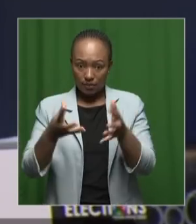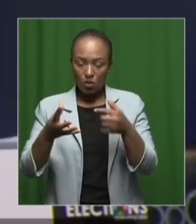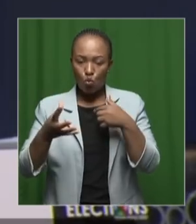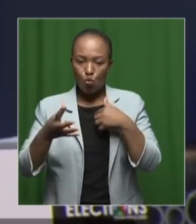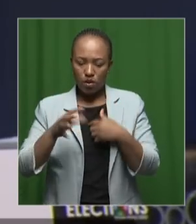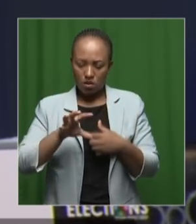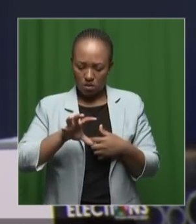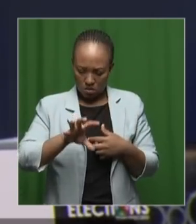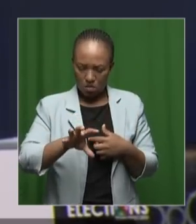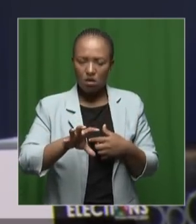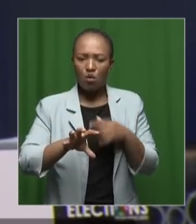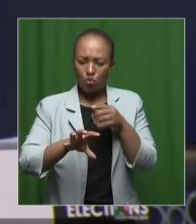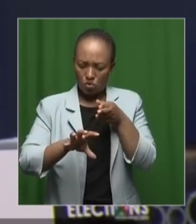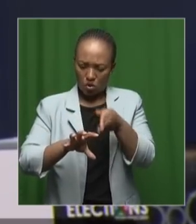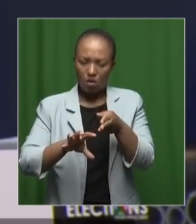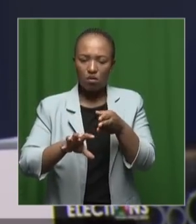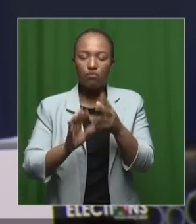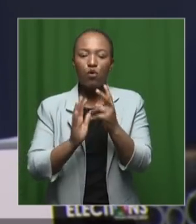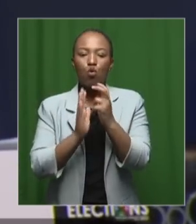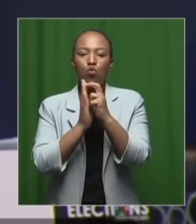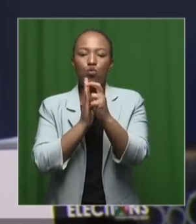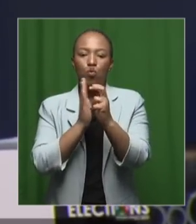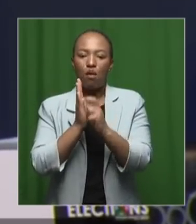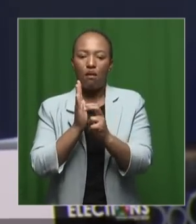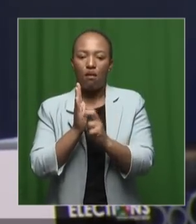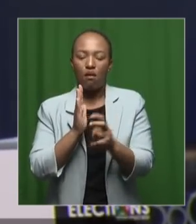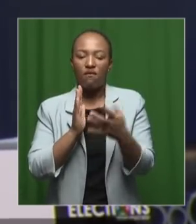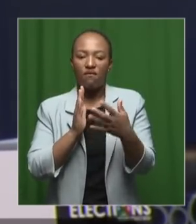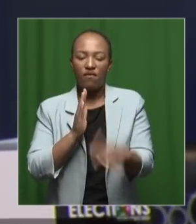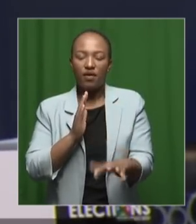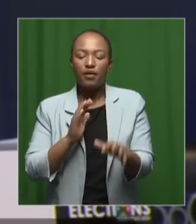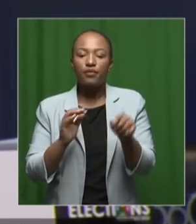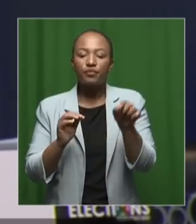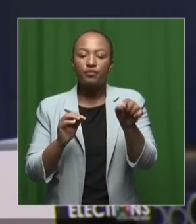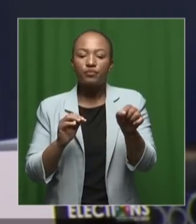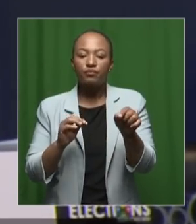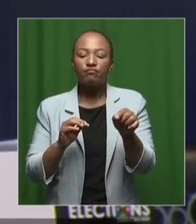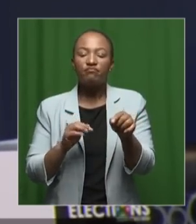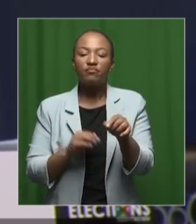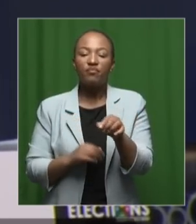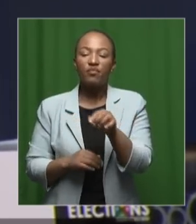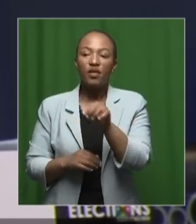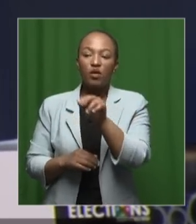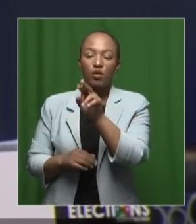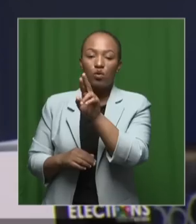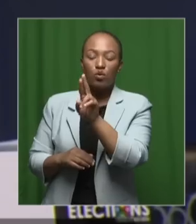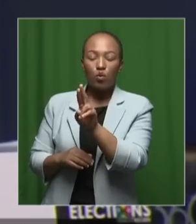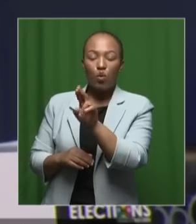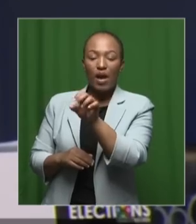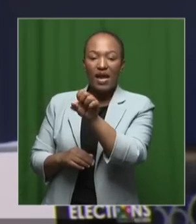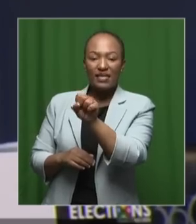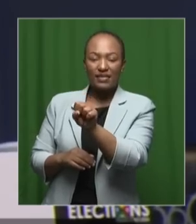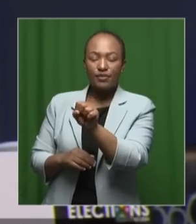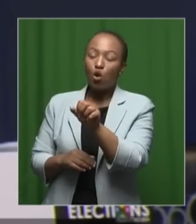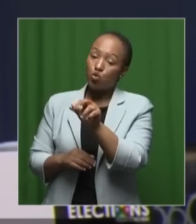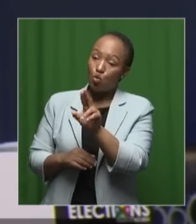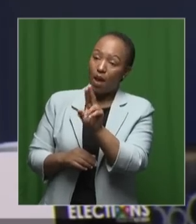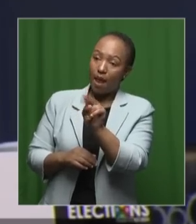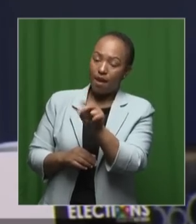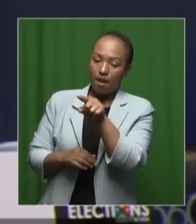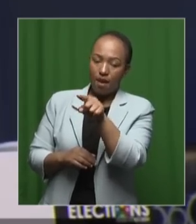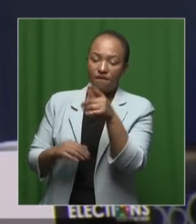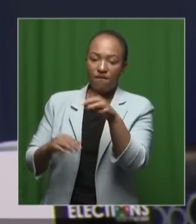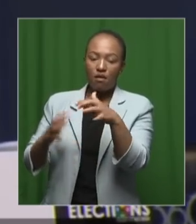that have been established on these issues of migration. The United Nations established the International Office on